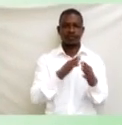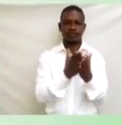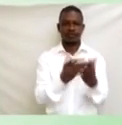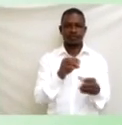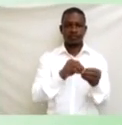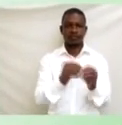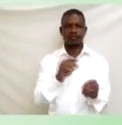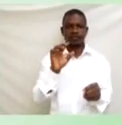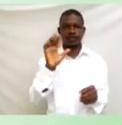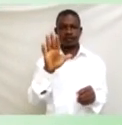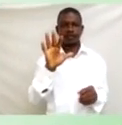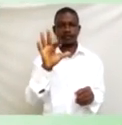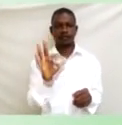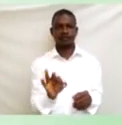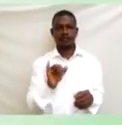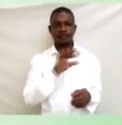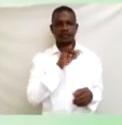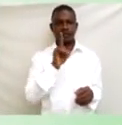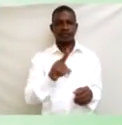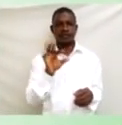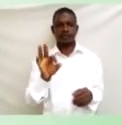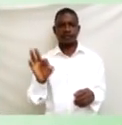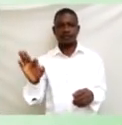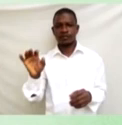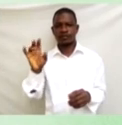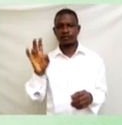booklet. Number 59 of